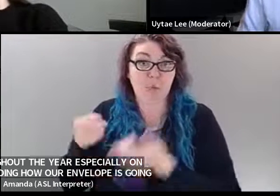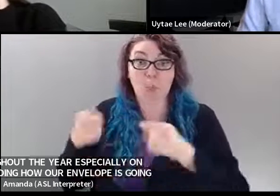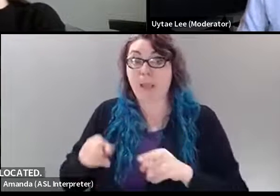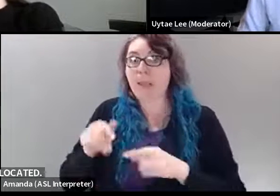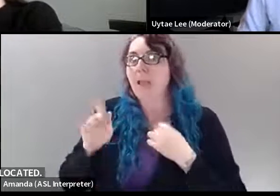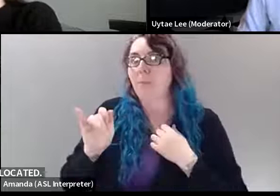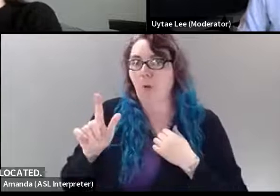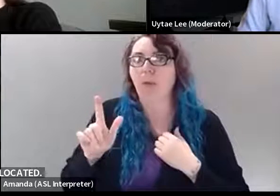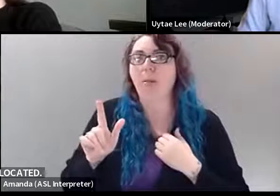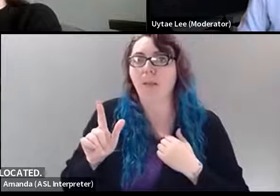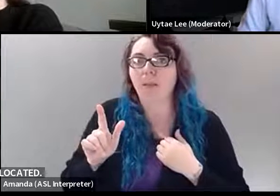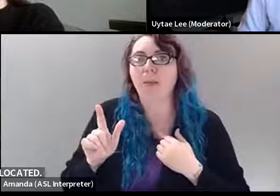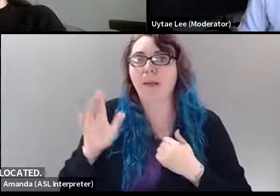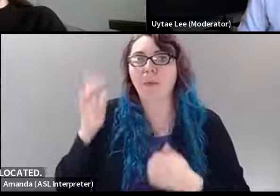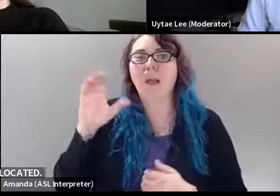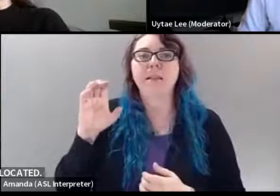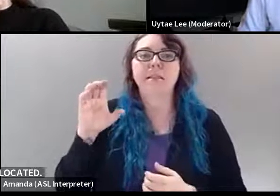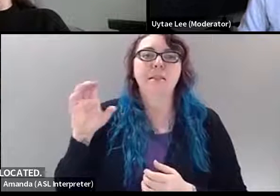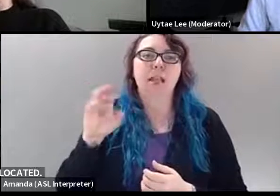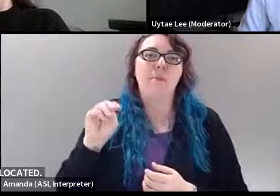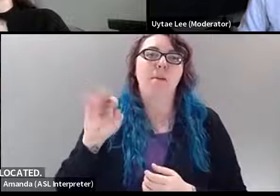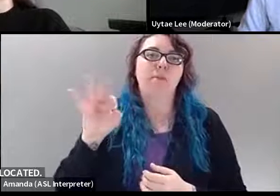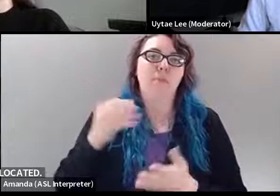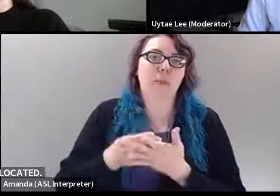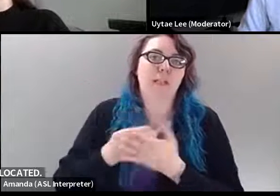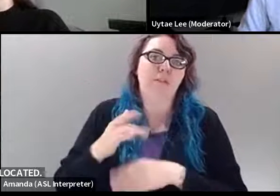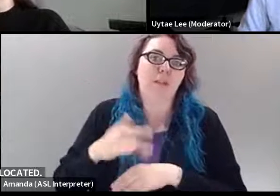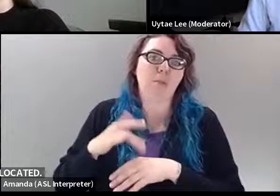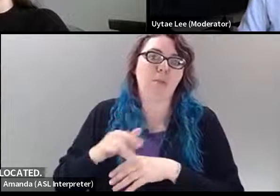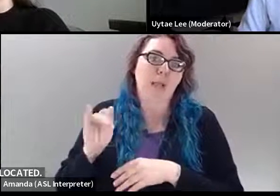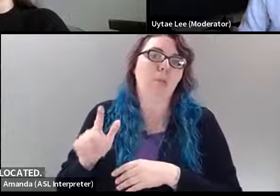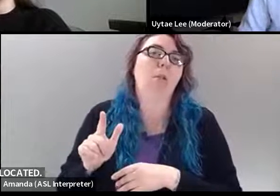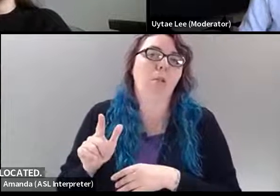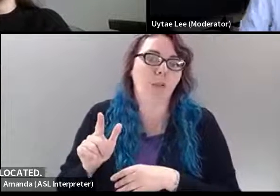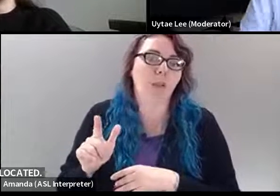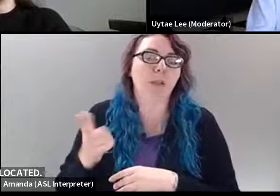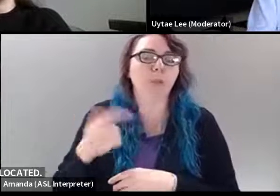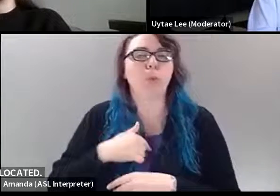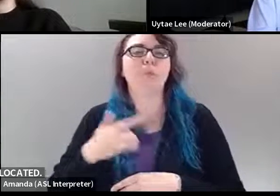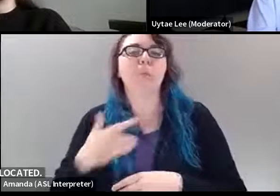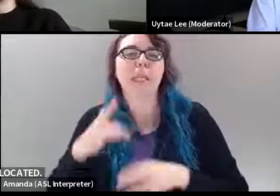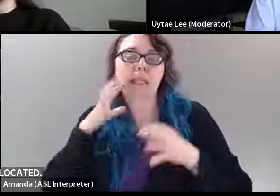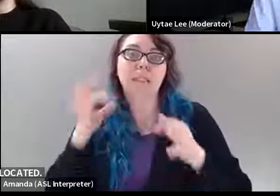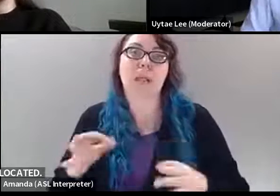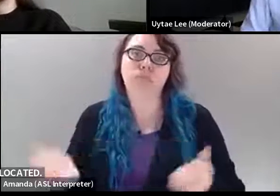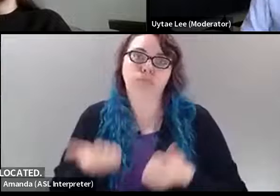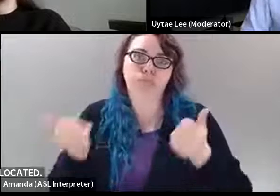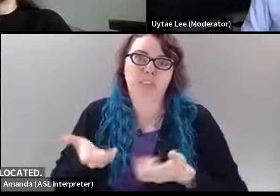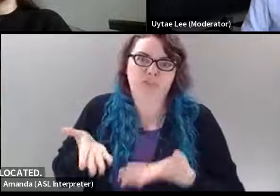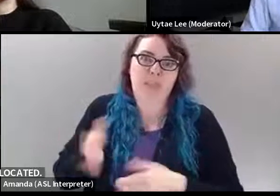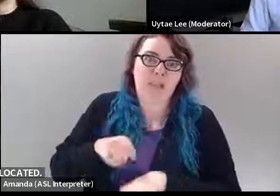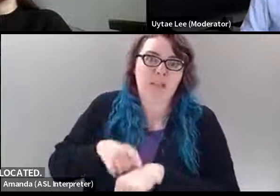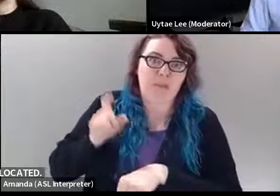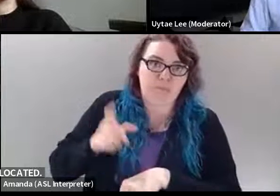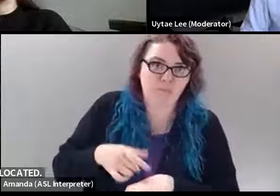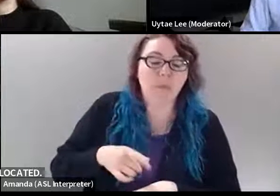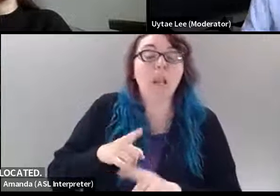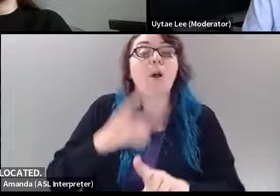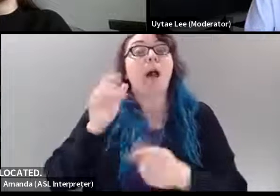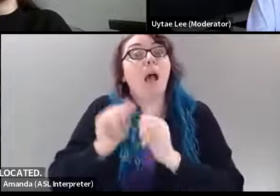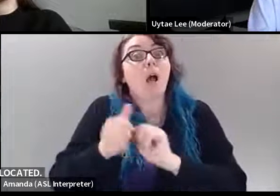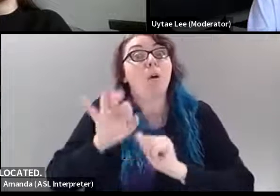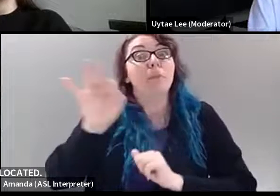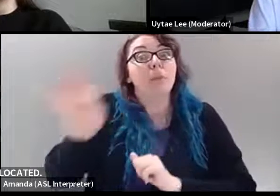the CMF envelope comes in early April. The method that you would pitch us is if you go to